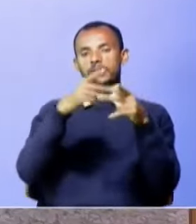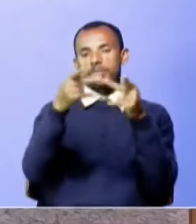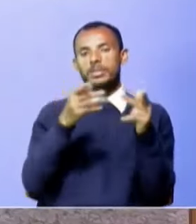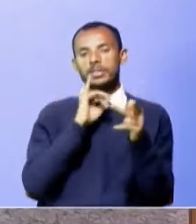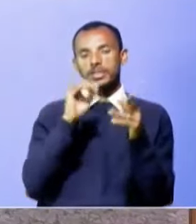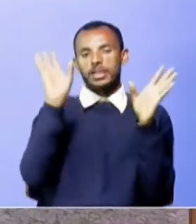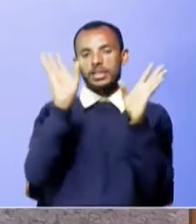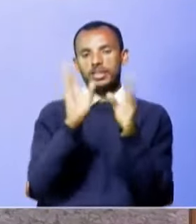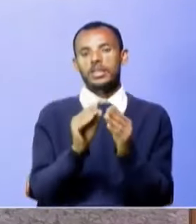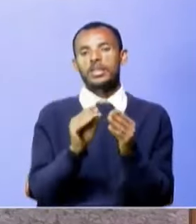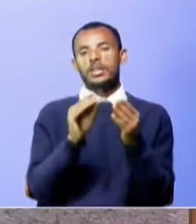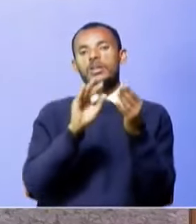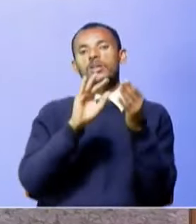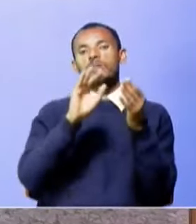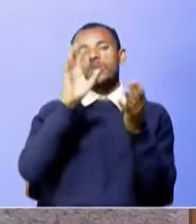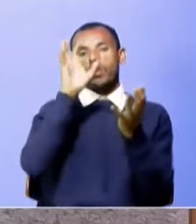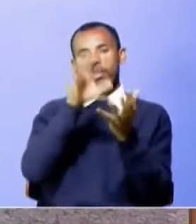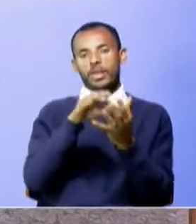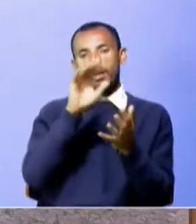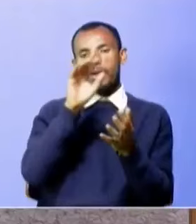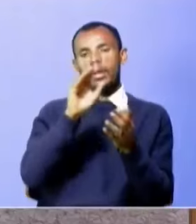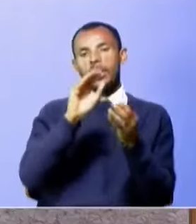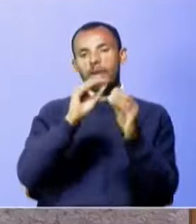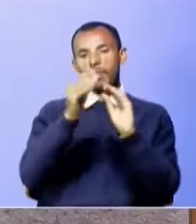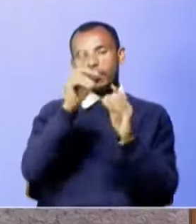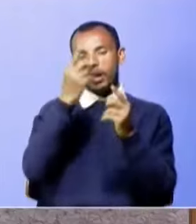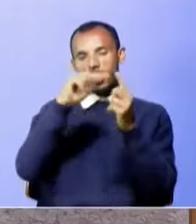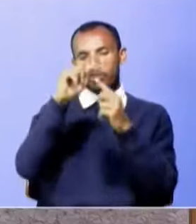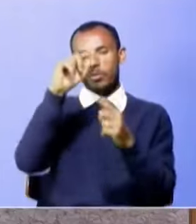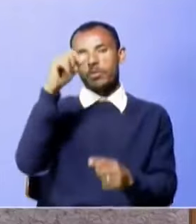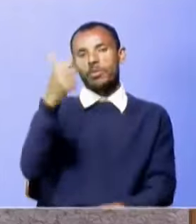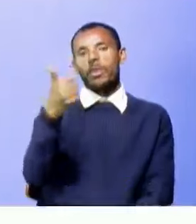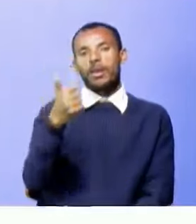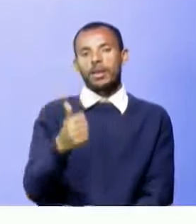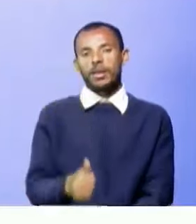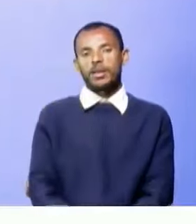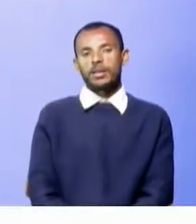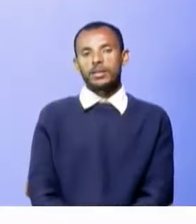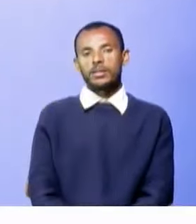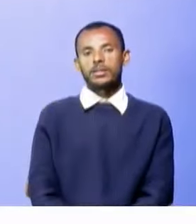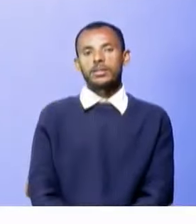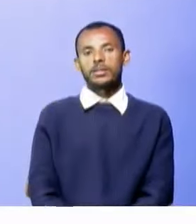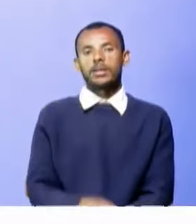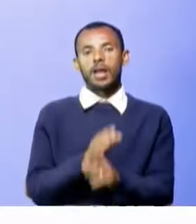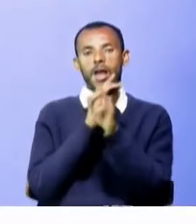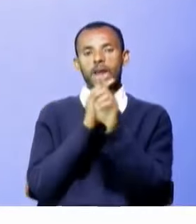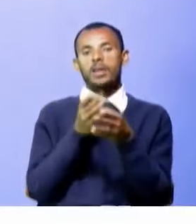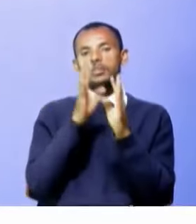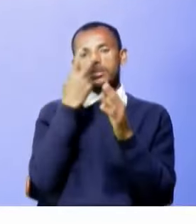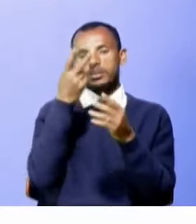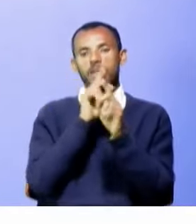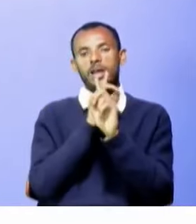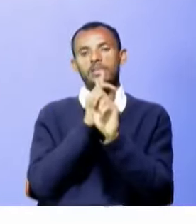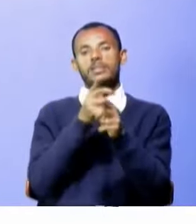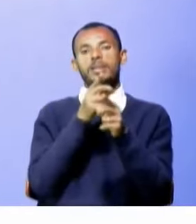set containing numbers 1 up to 10. Okay, so let's see the answer.